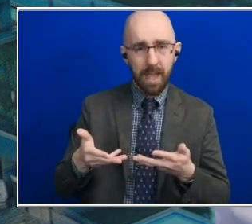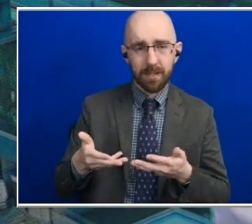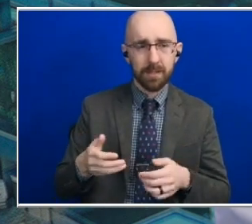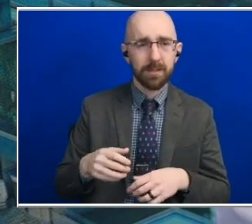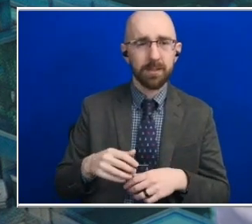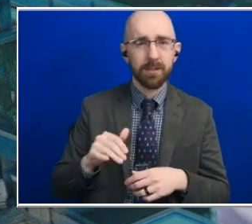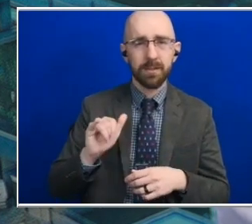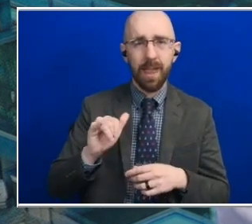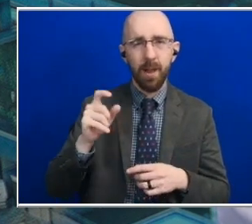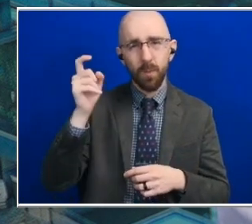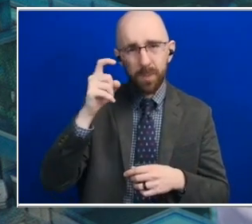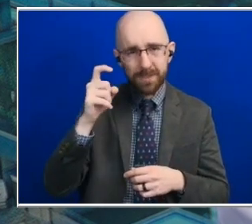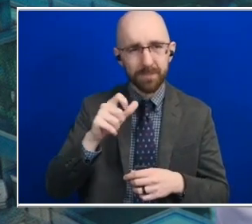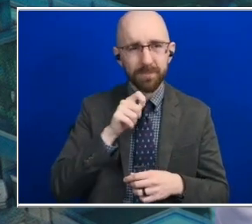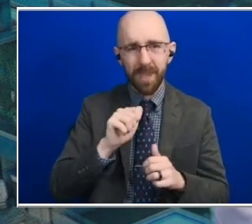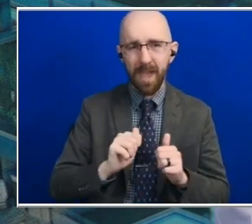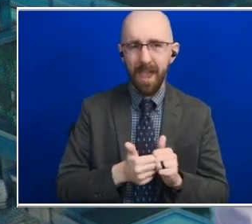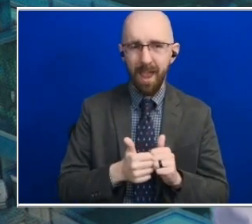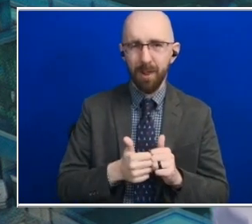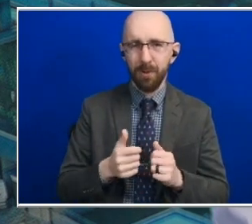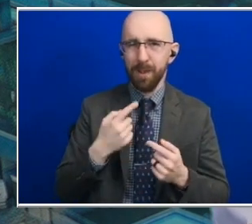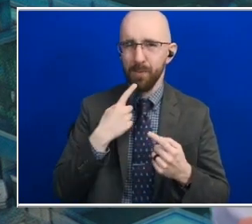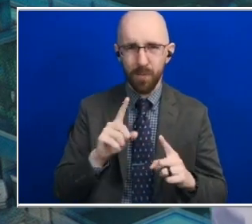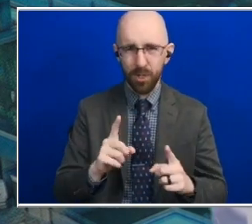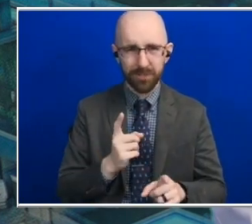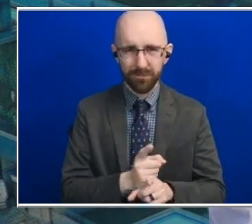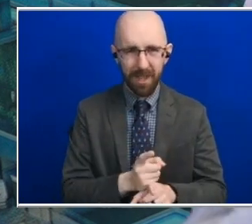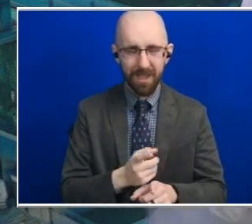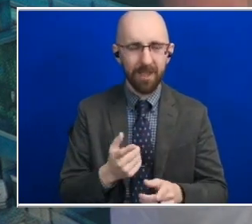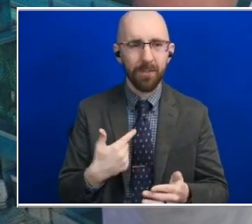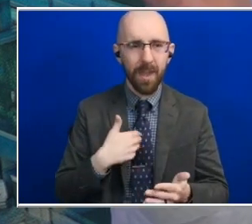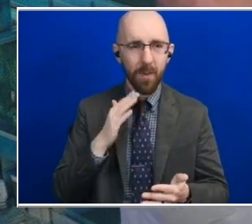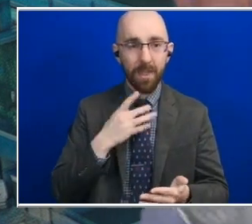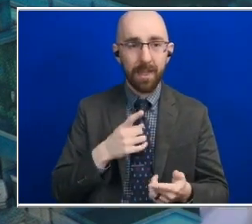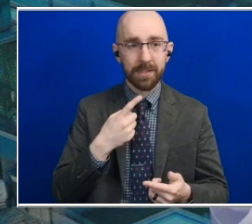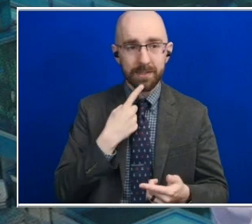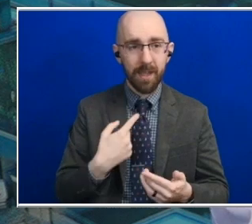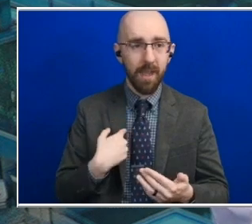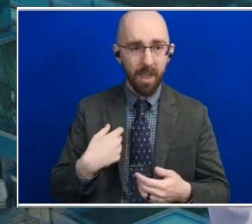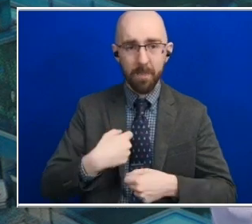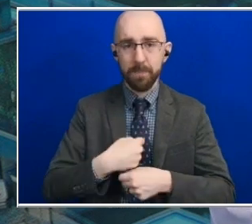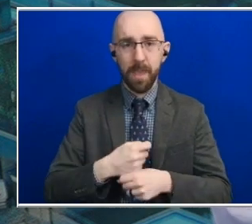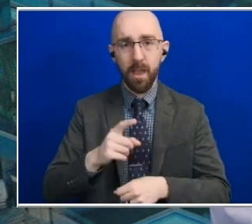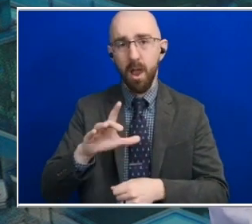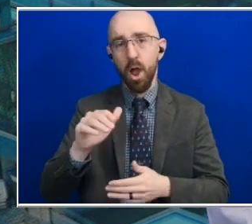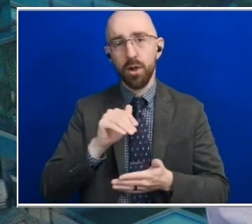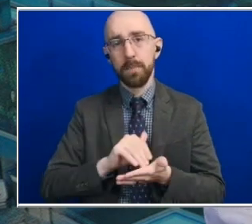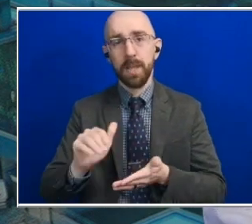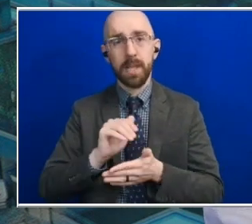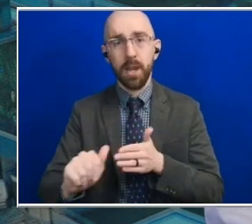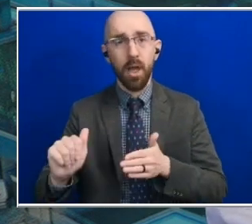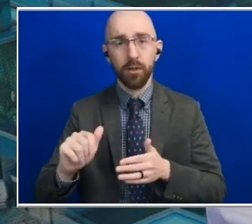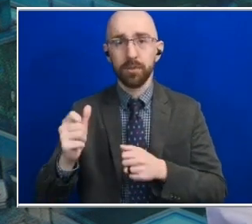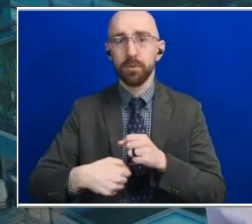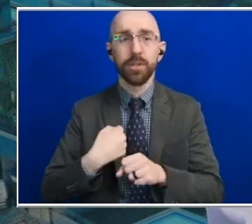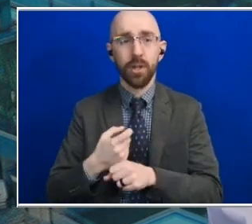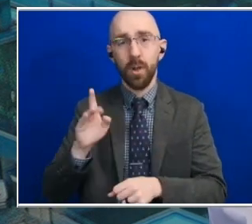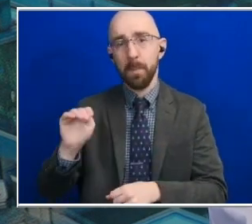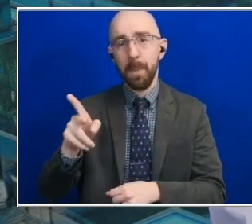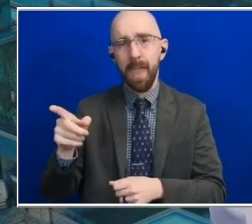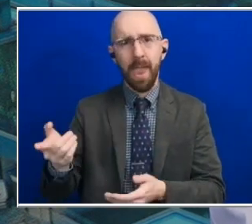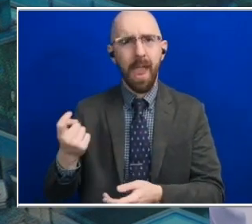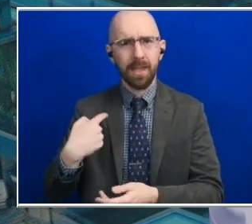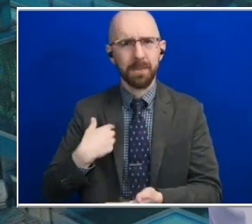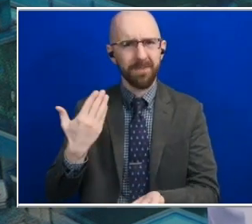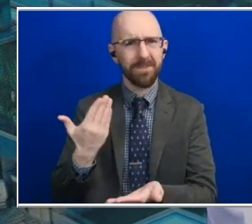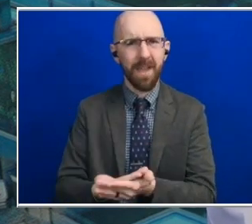how it works, right? I mean, I'd like to say I make $100 million a year, and I go to the bank, and they're going to ask me for the facts, and